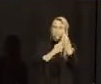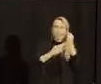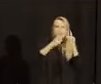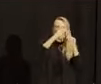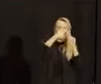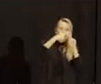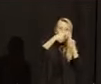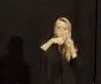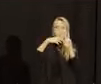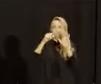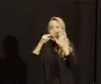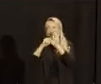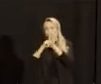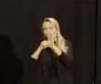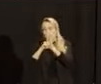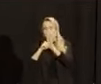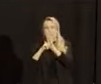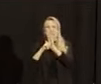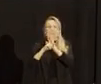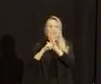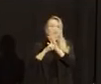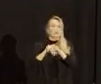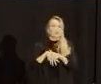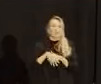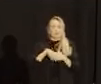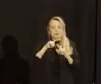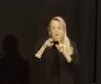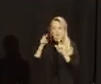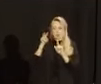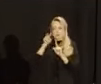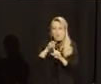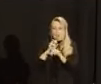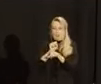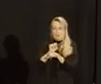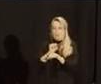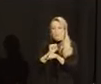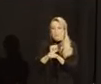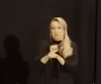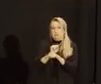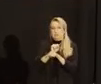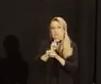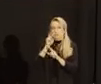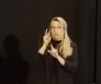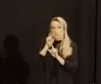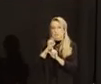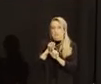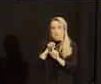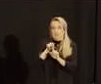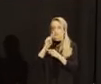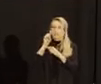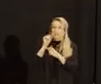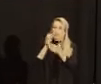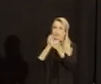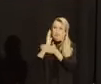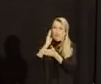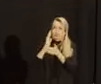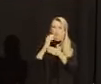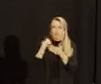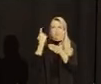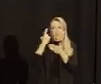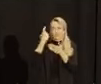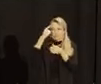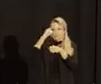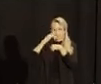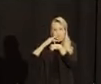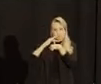recently. I'm going to speak about this from an employment perspective. It is absolutely always where my mind is. We are in a